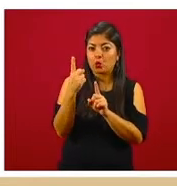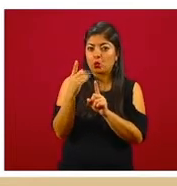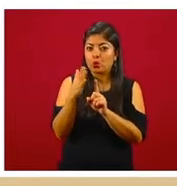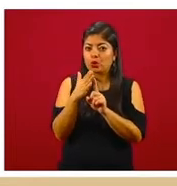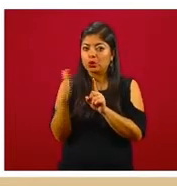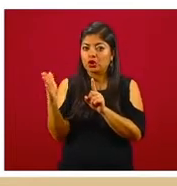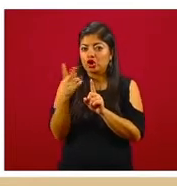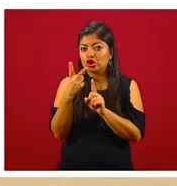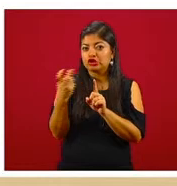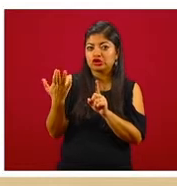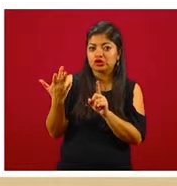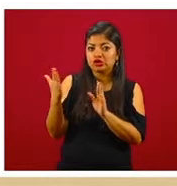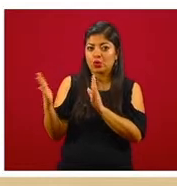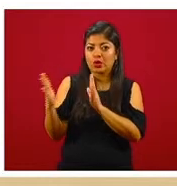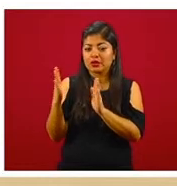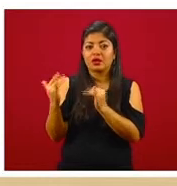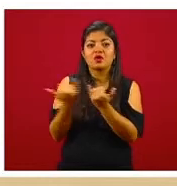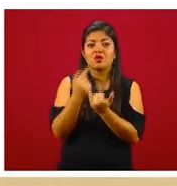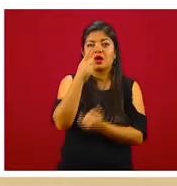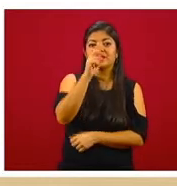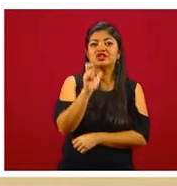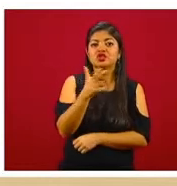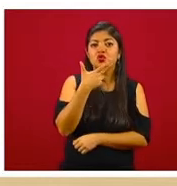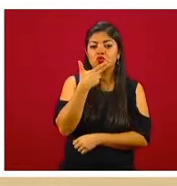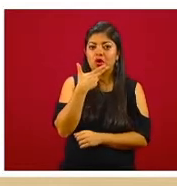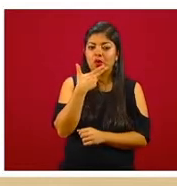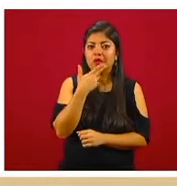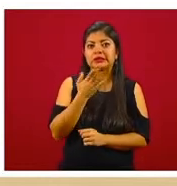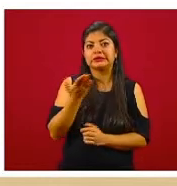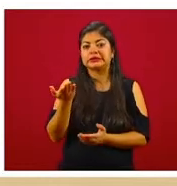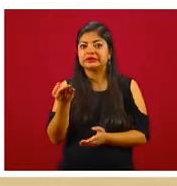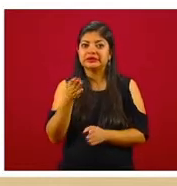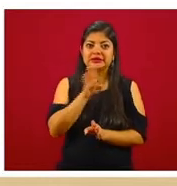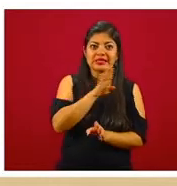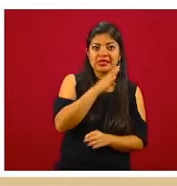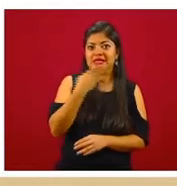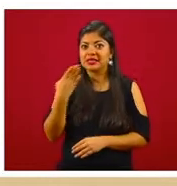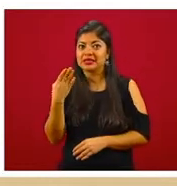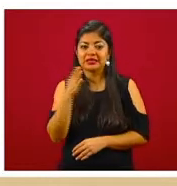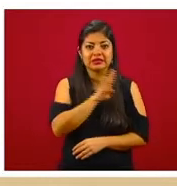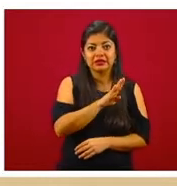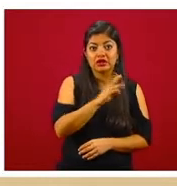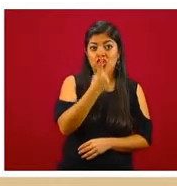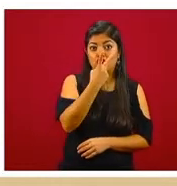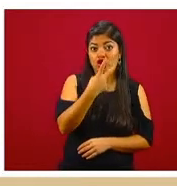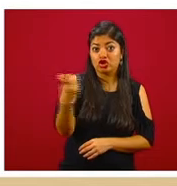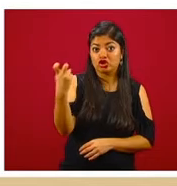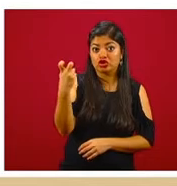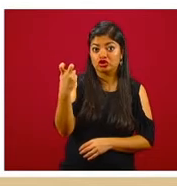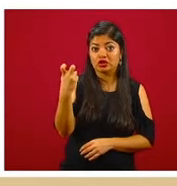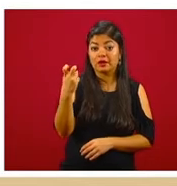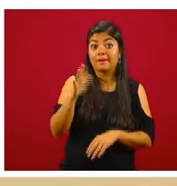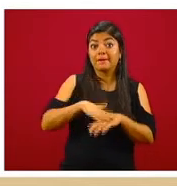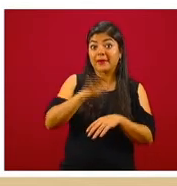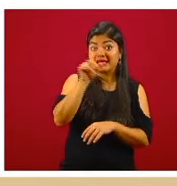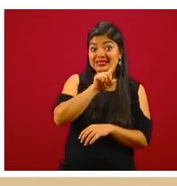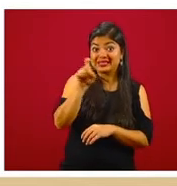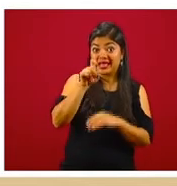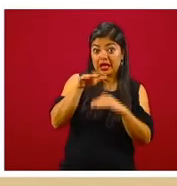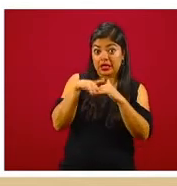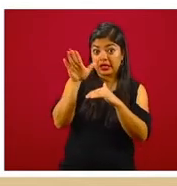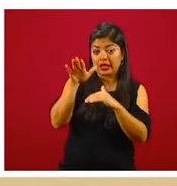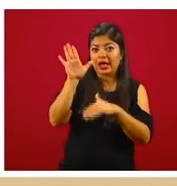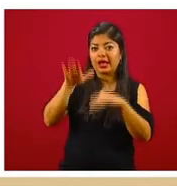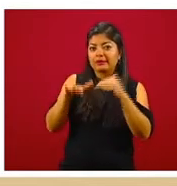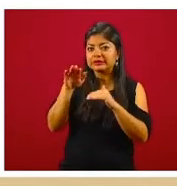hasta 100 cases, and 250 now casos. it's Lo mismo yellow. Chihuahua ha So estado that means variando, they have de had repente más de 101 plus 200, cases, más de just 100 like casos, a Chihuahua,